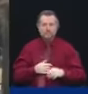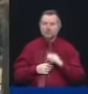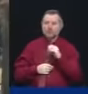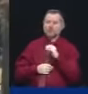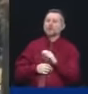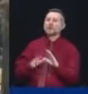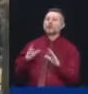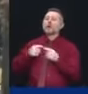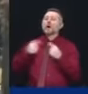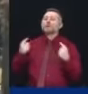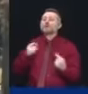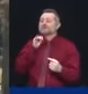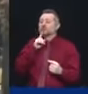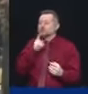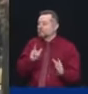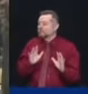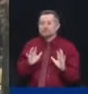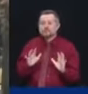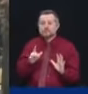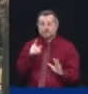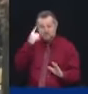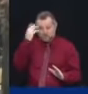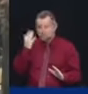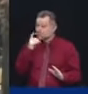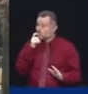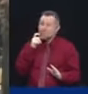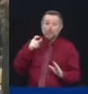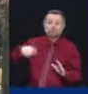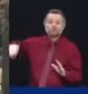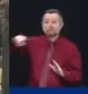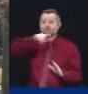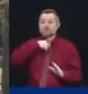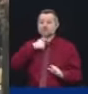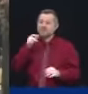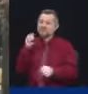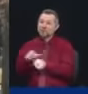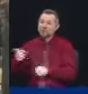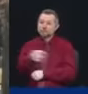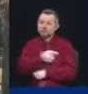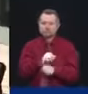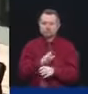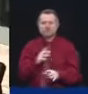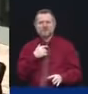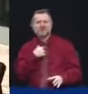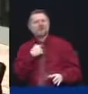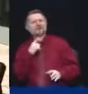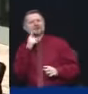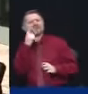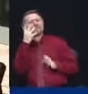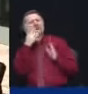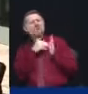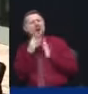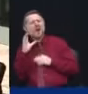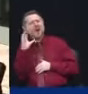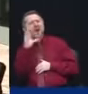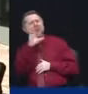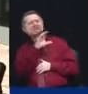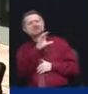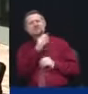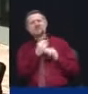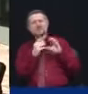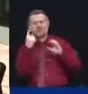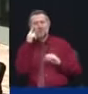true. Did you know anyone who worked on the book who says they didn't volunteer? But, sir, it was a $4 million book deal for you. Yeah, but so do you know anyone who says they didn't